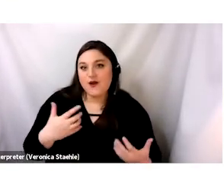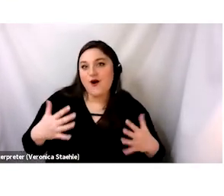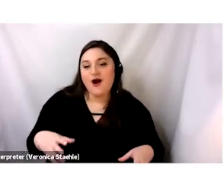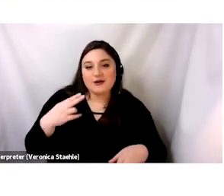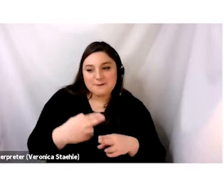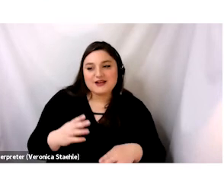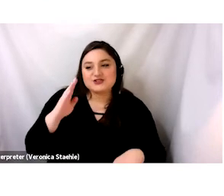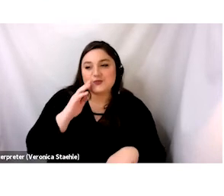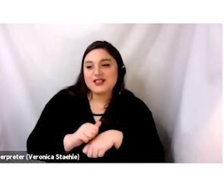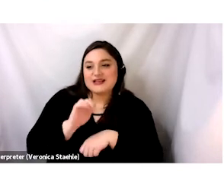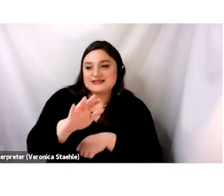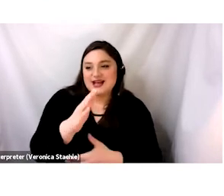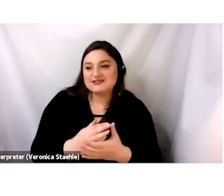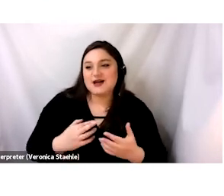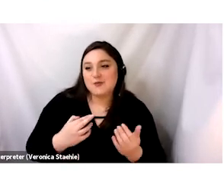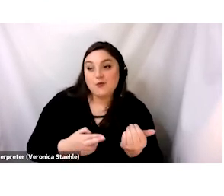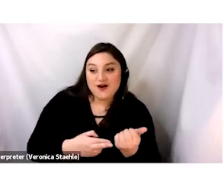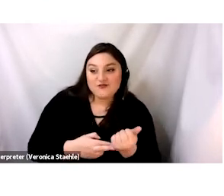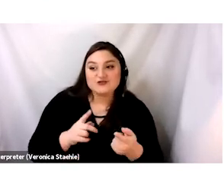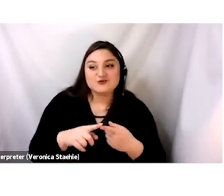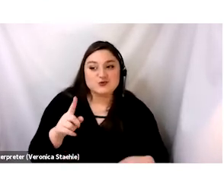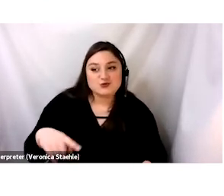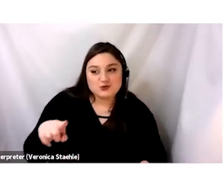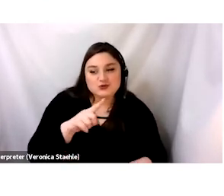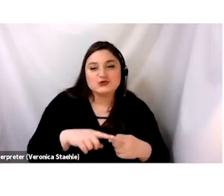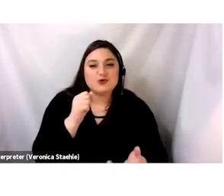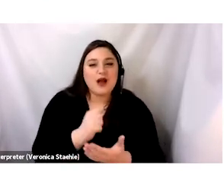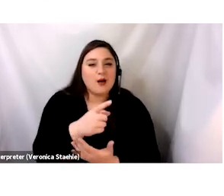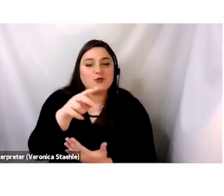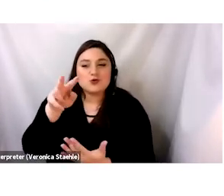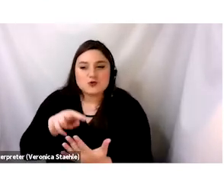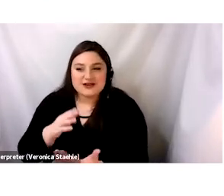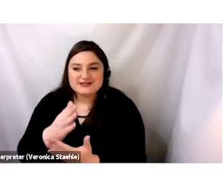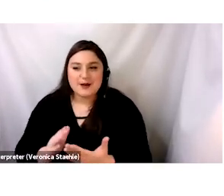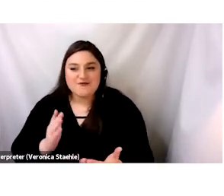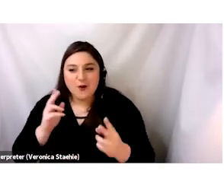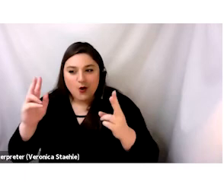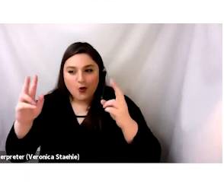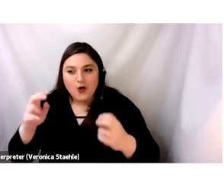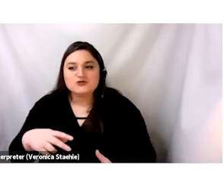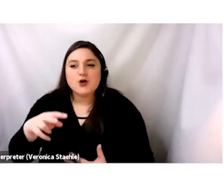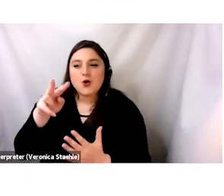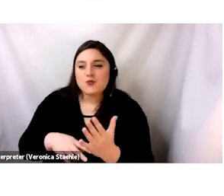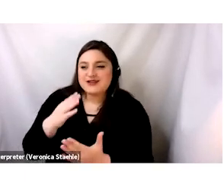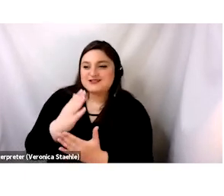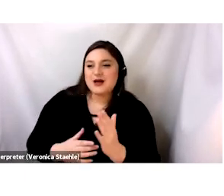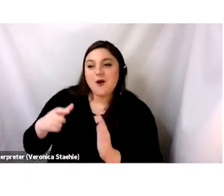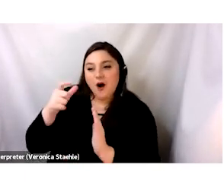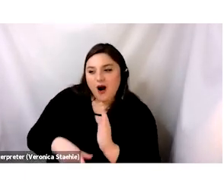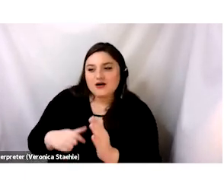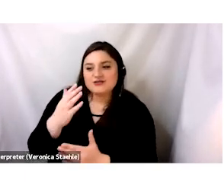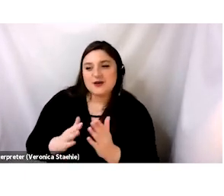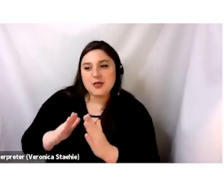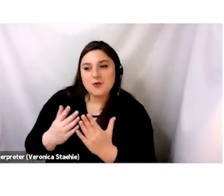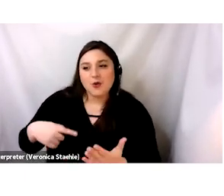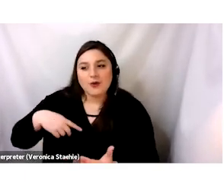some references afterwards so you can read some of the books we read some of the articles, and think more about